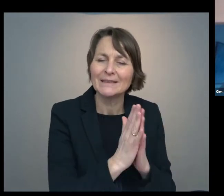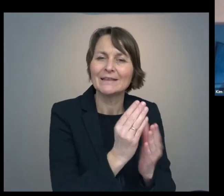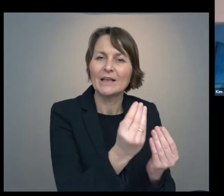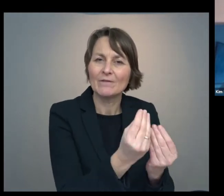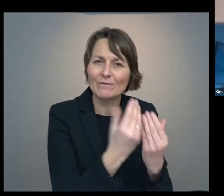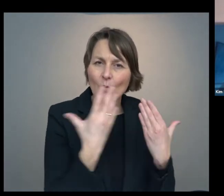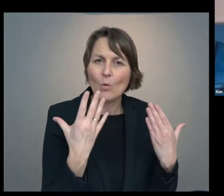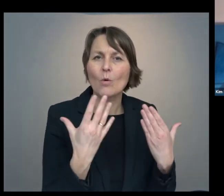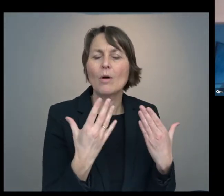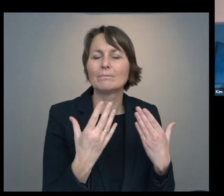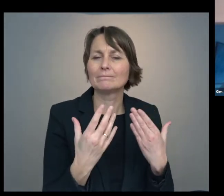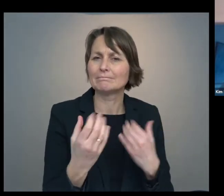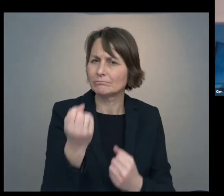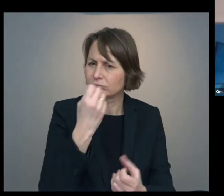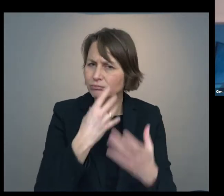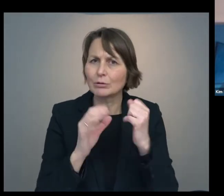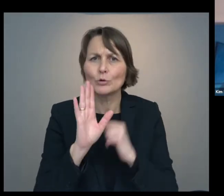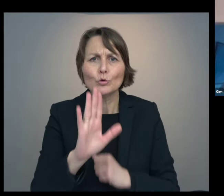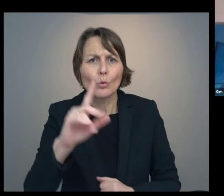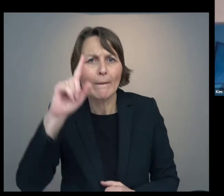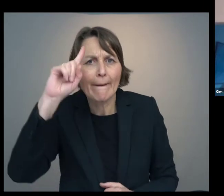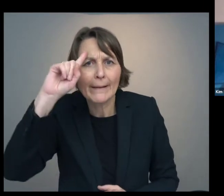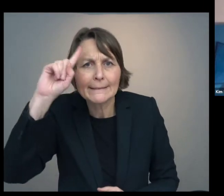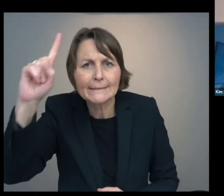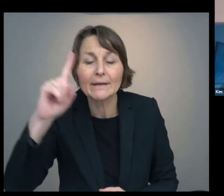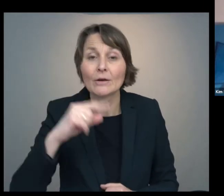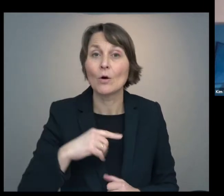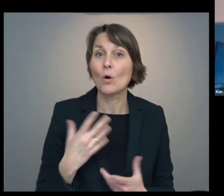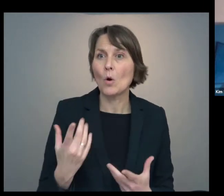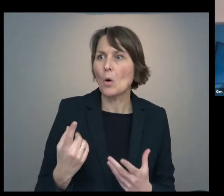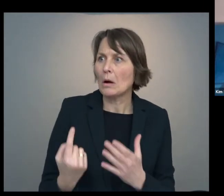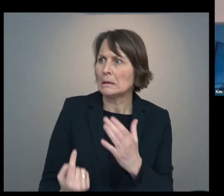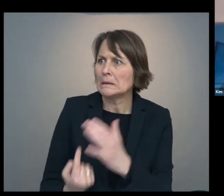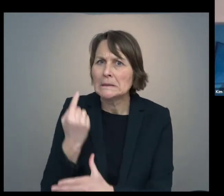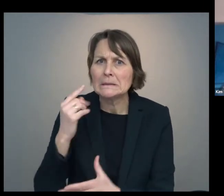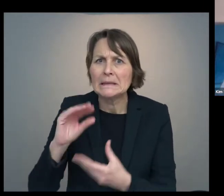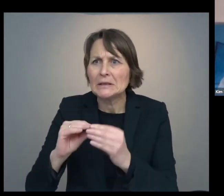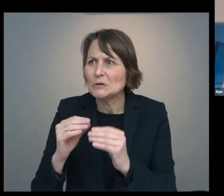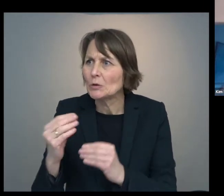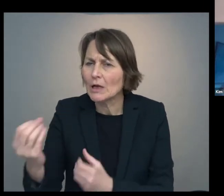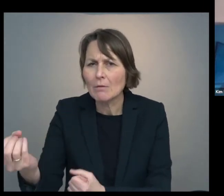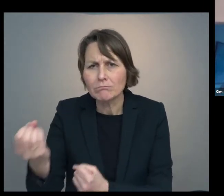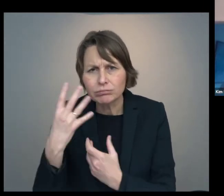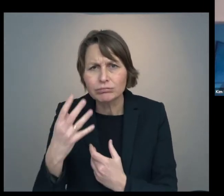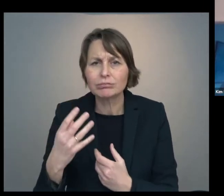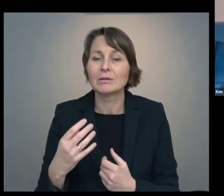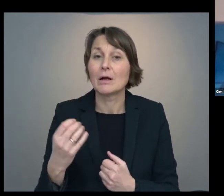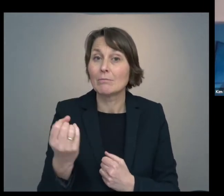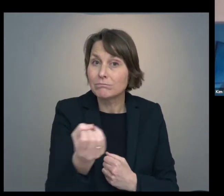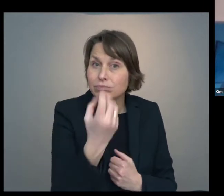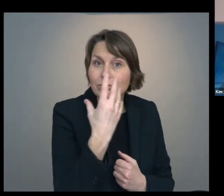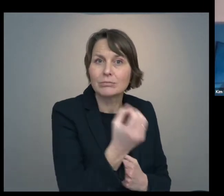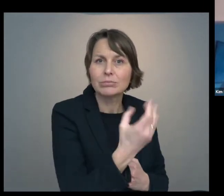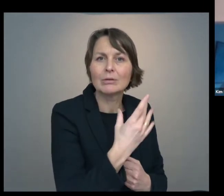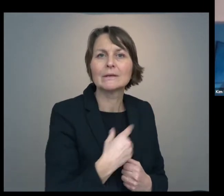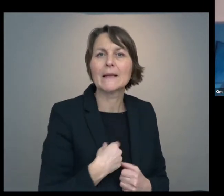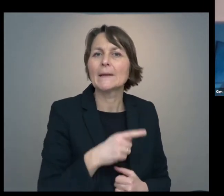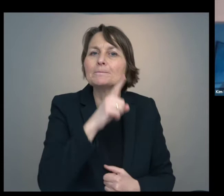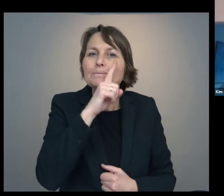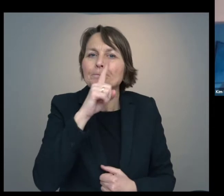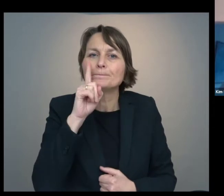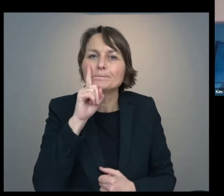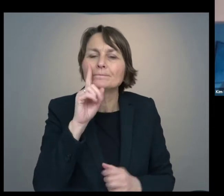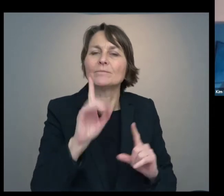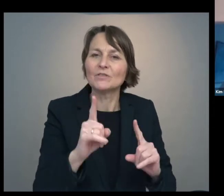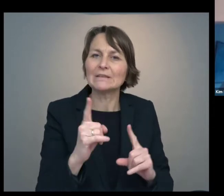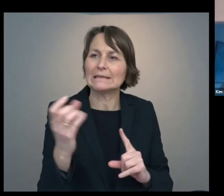But create a PR and tell us about your idea, or create an issue and tell us about your idea. And